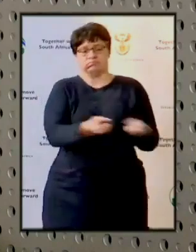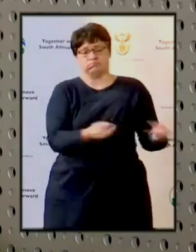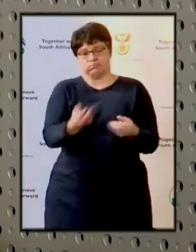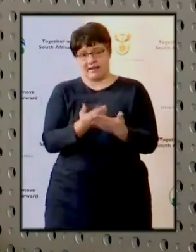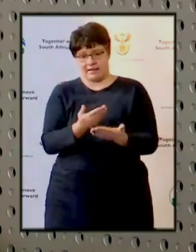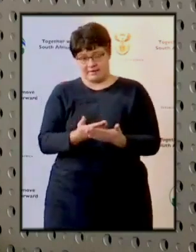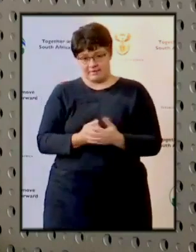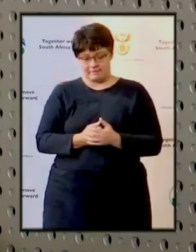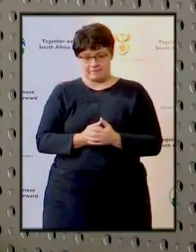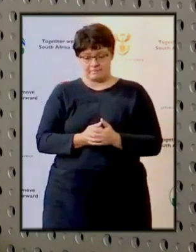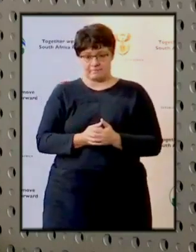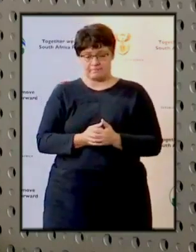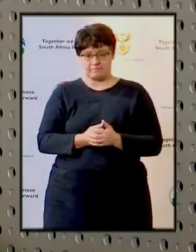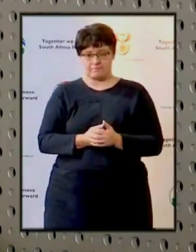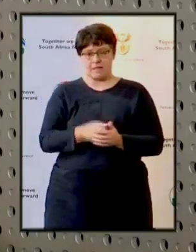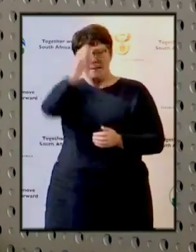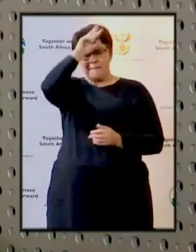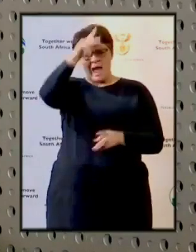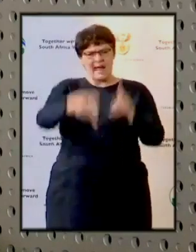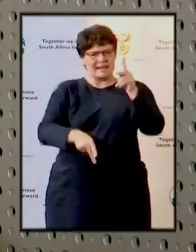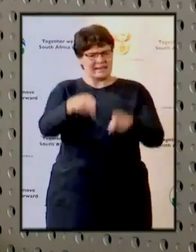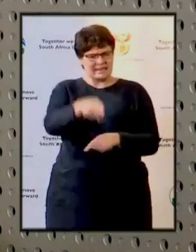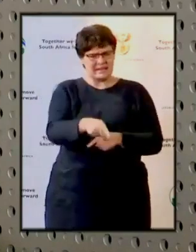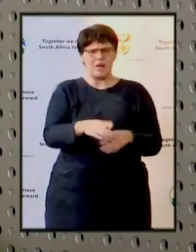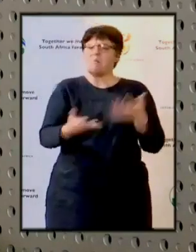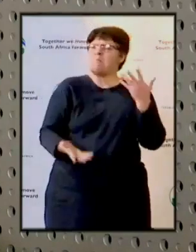Mining, it's maybe fuel.